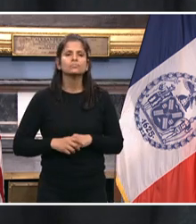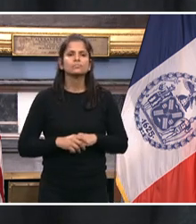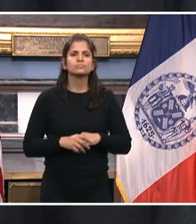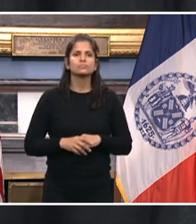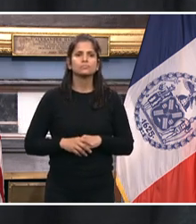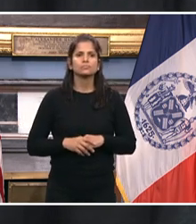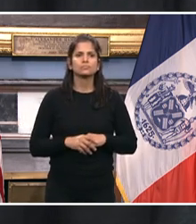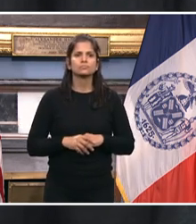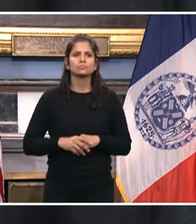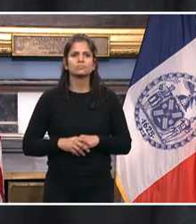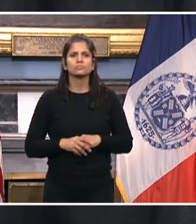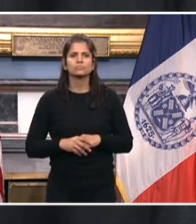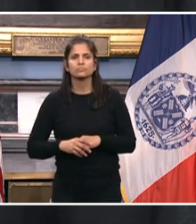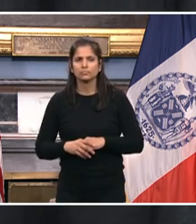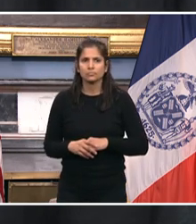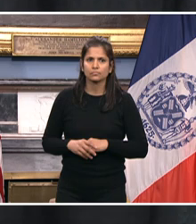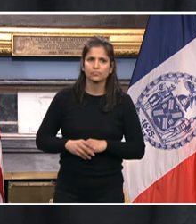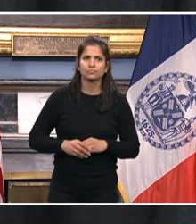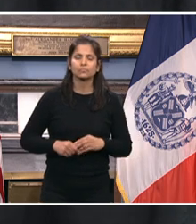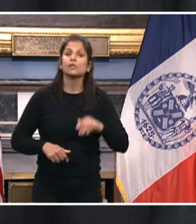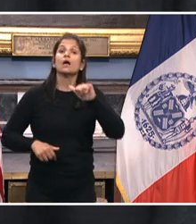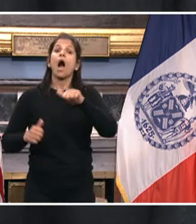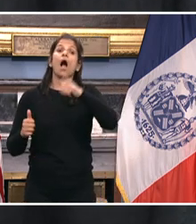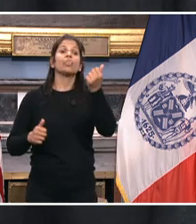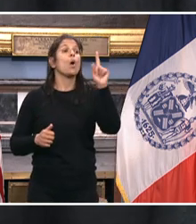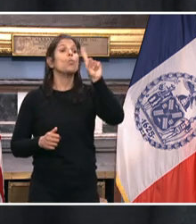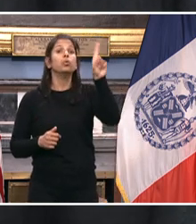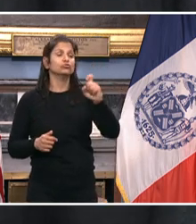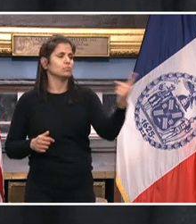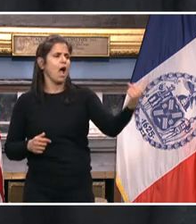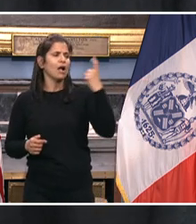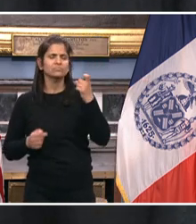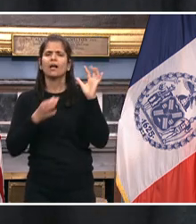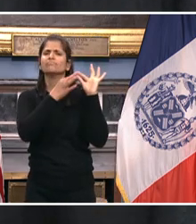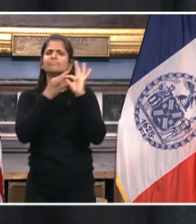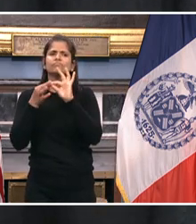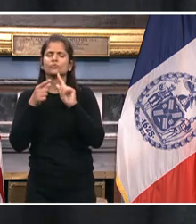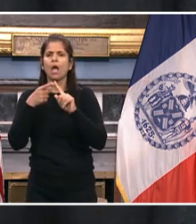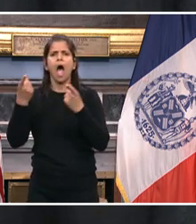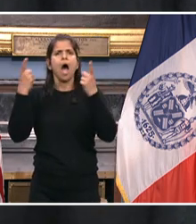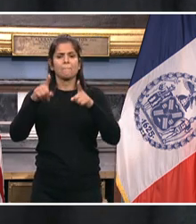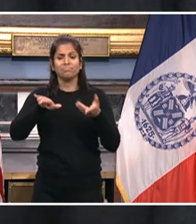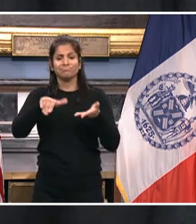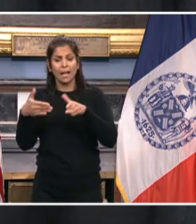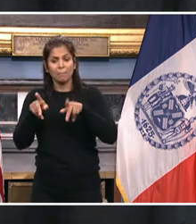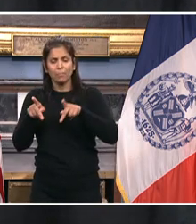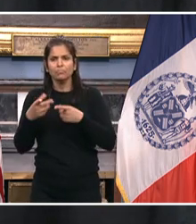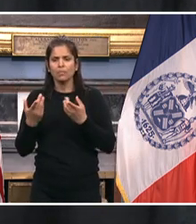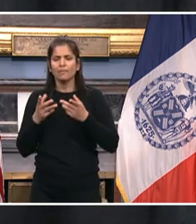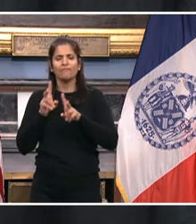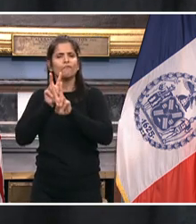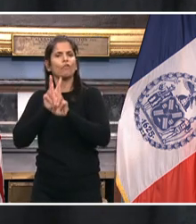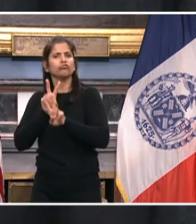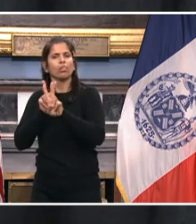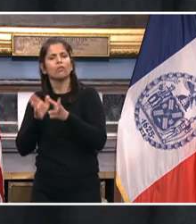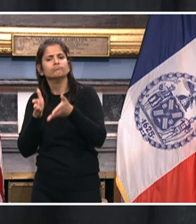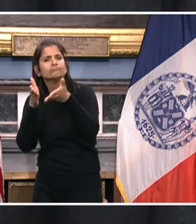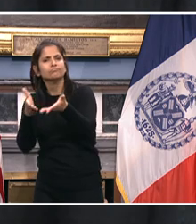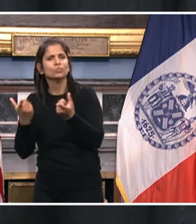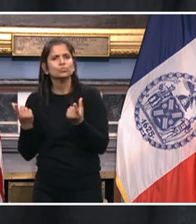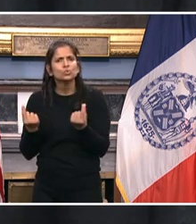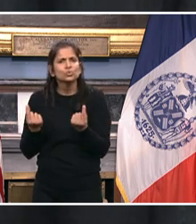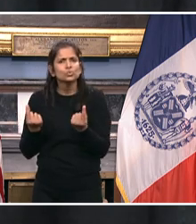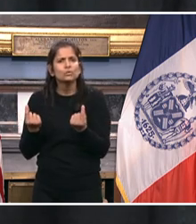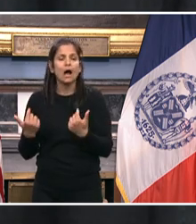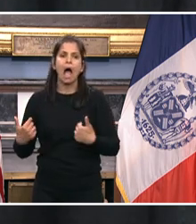anything else, yes? On the quarantine centers, is there a timeline for when that kind of space might be available, either in the hotels or in this type